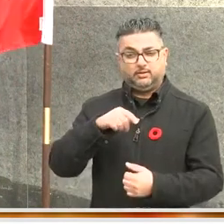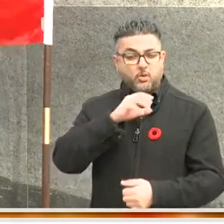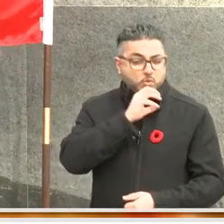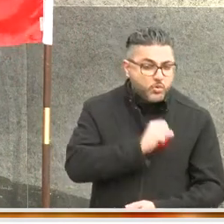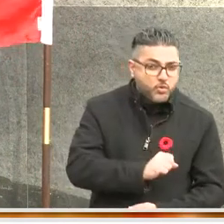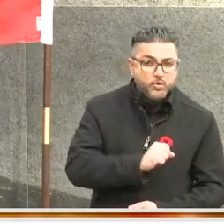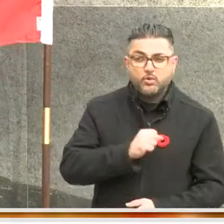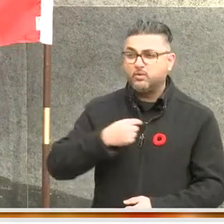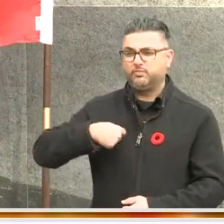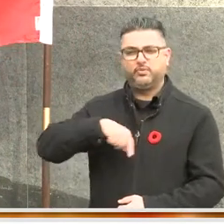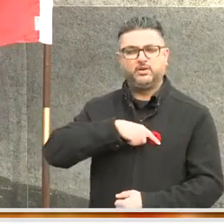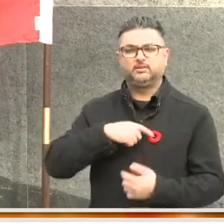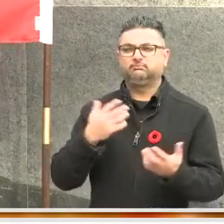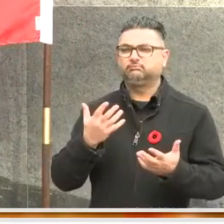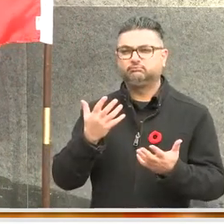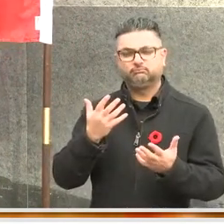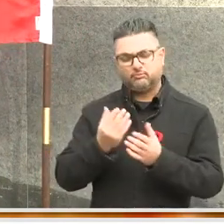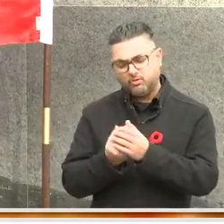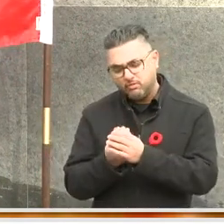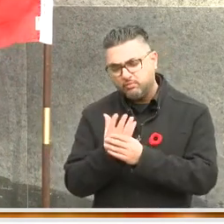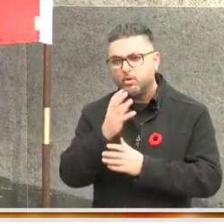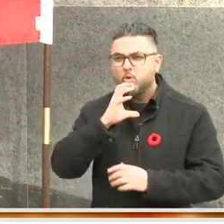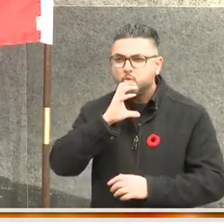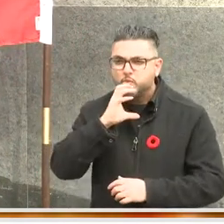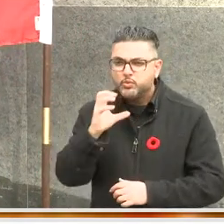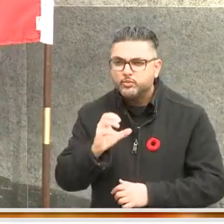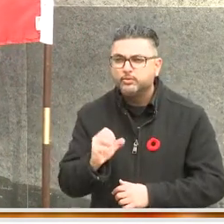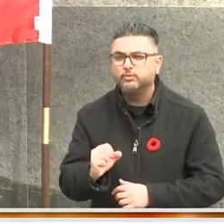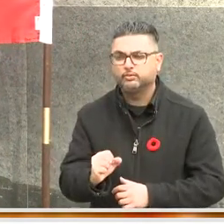l'outrage ni le poids des années.